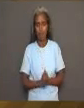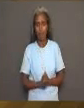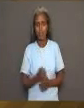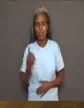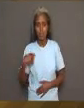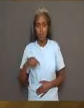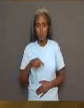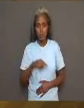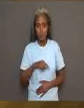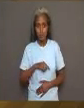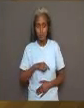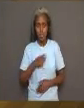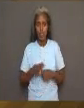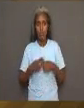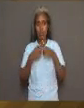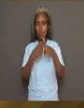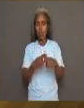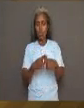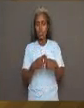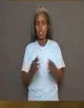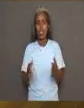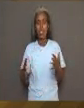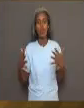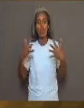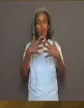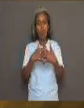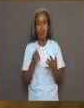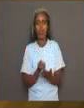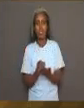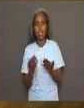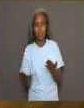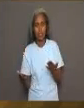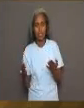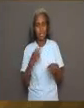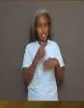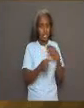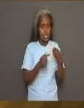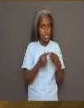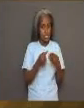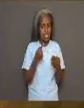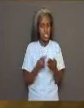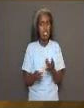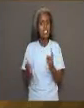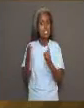We could call that a compound event since it